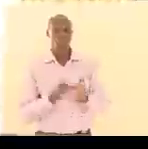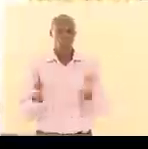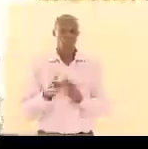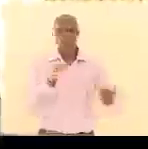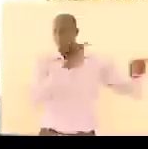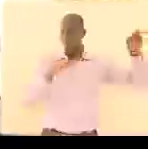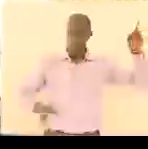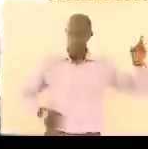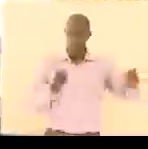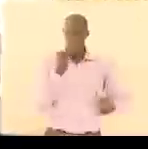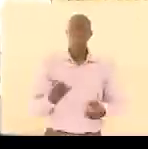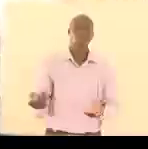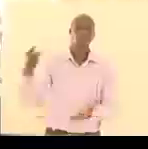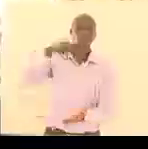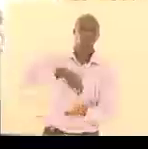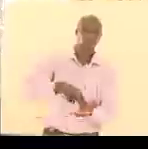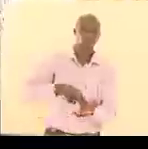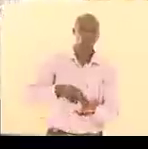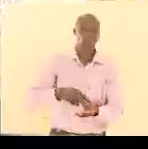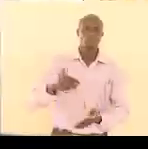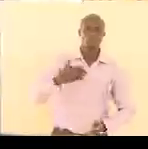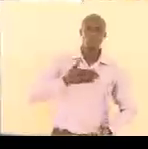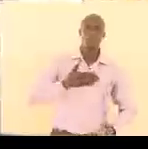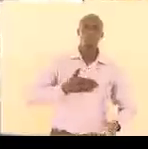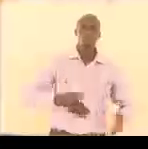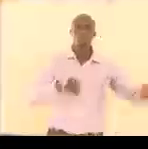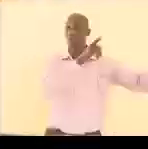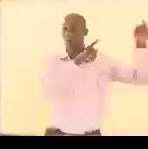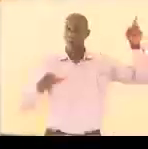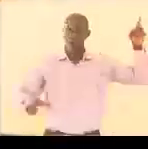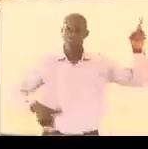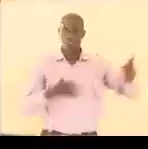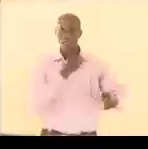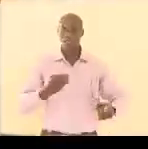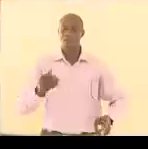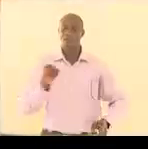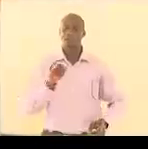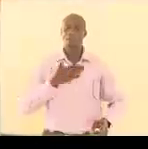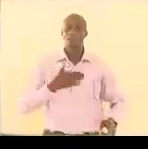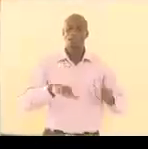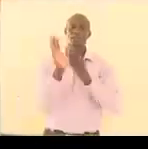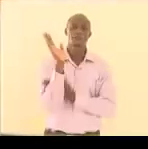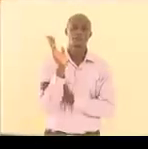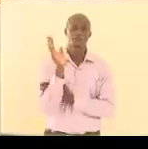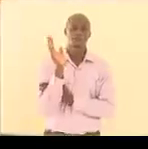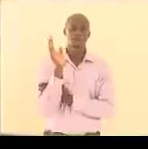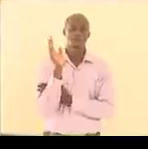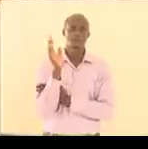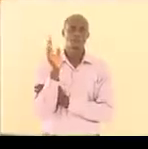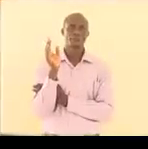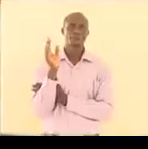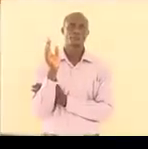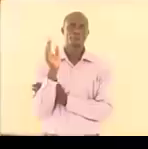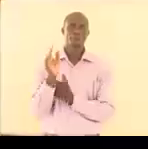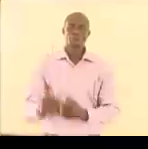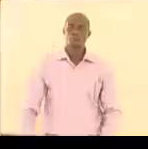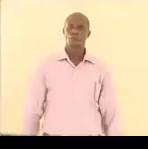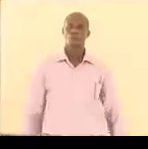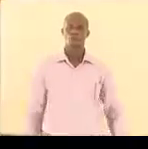believe. Jesus Christ is risen, my Lord and my